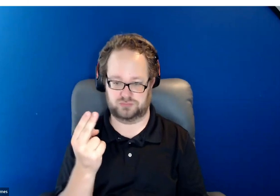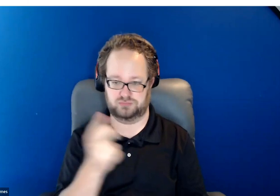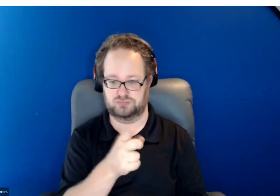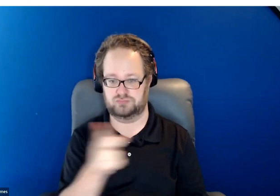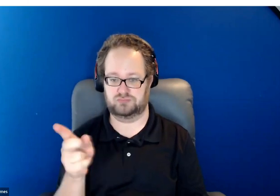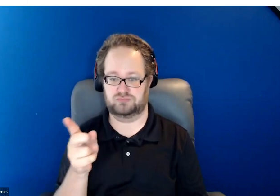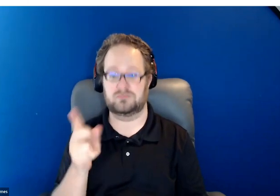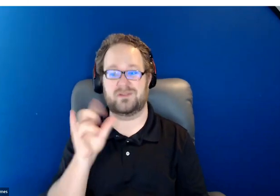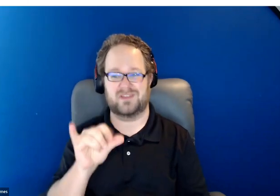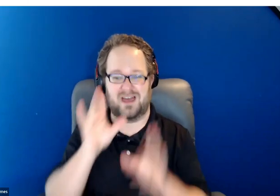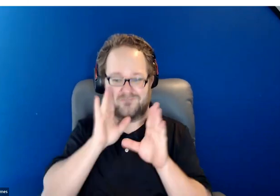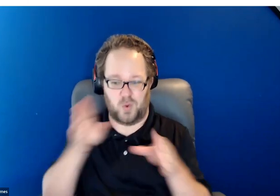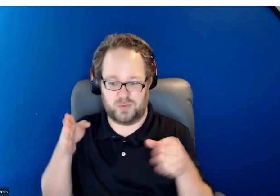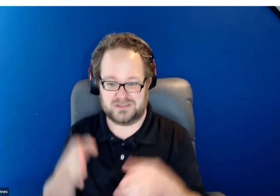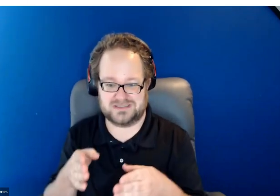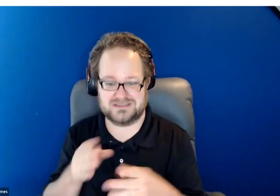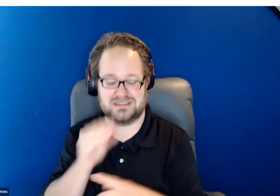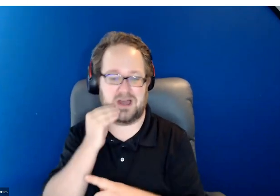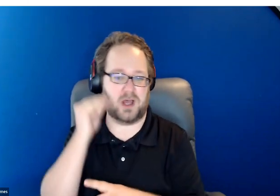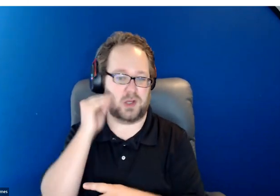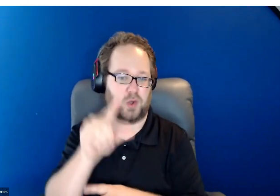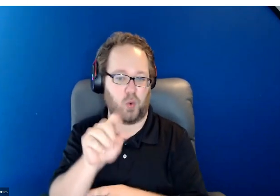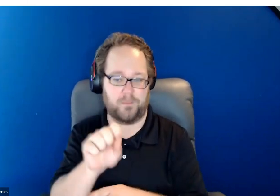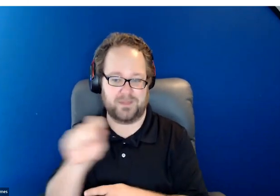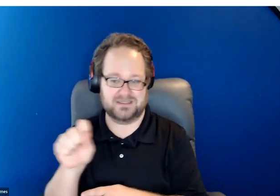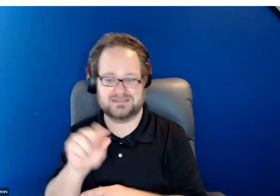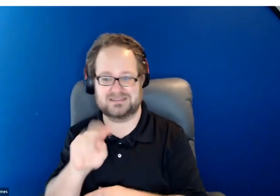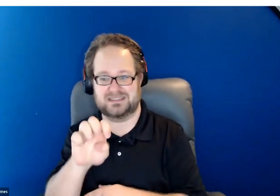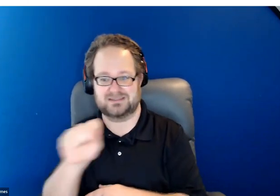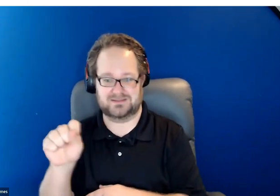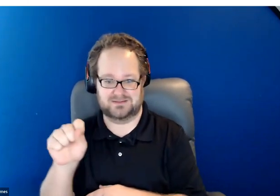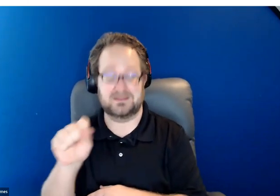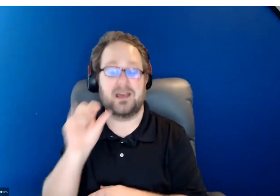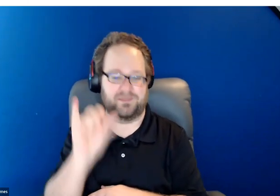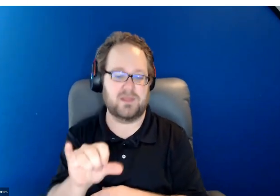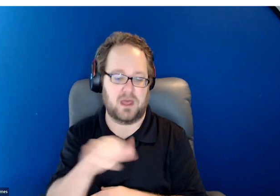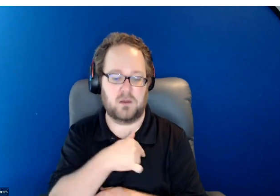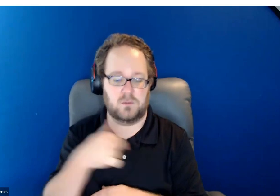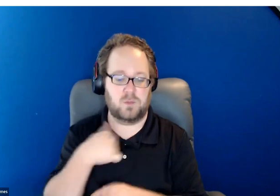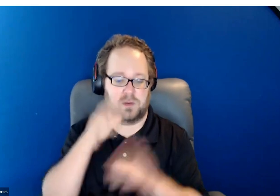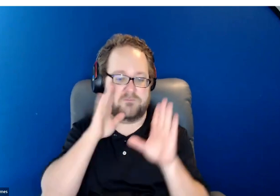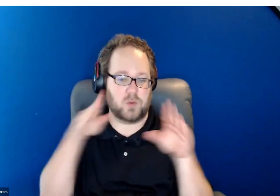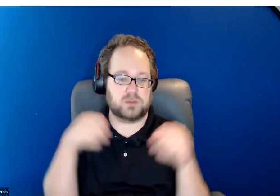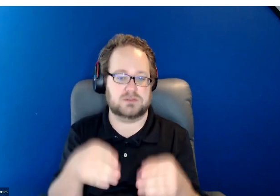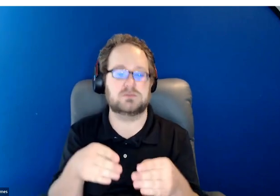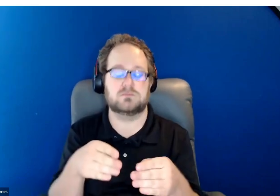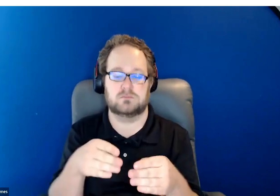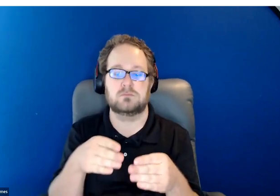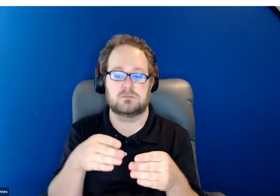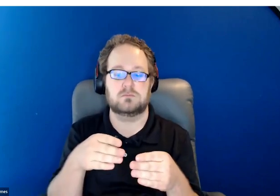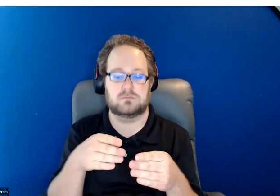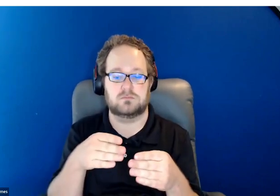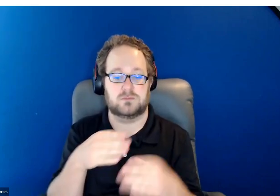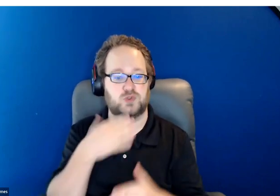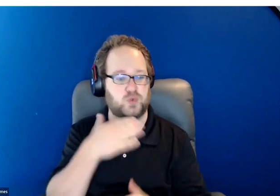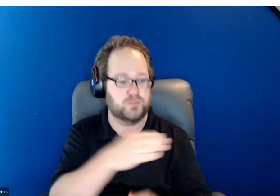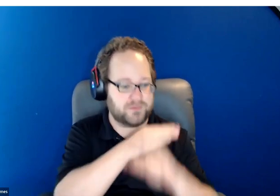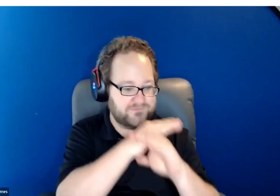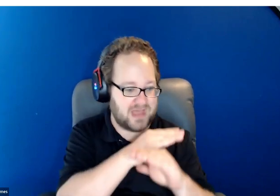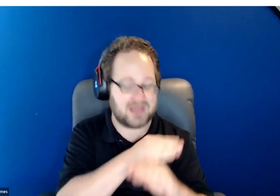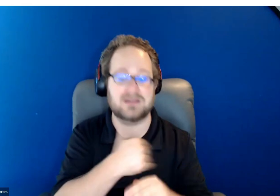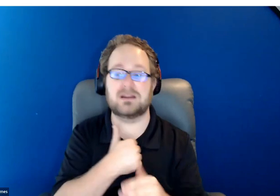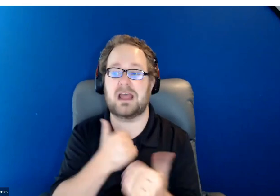2022, USICH released a strategic plan, All In, which lays out a comprehensive plan to prevent and end homelessness using a